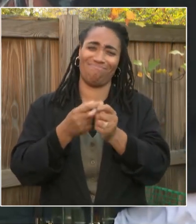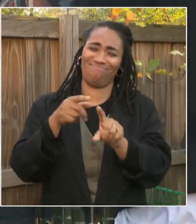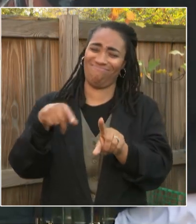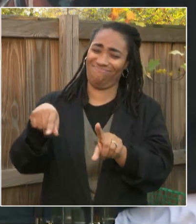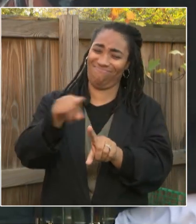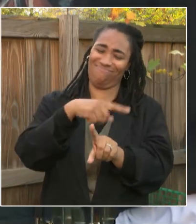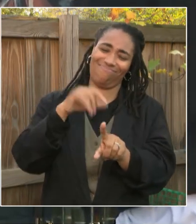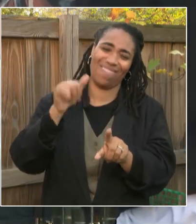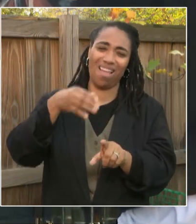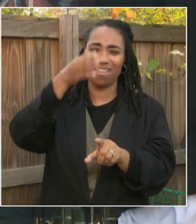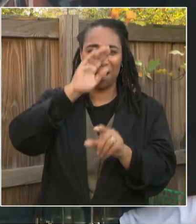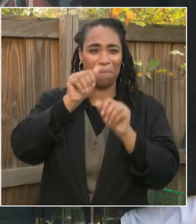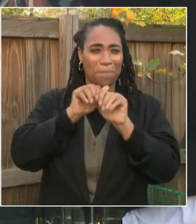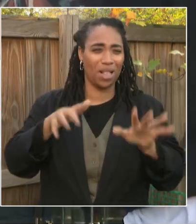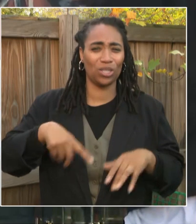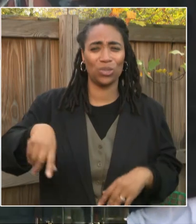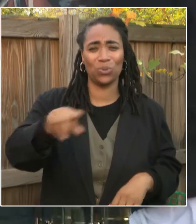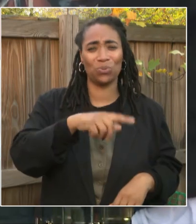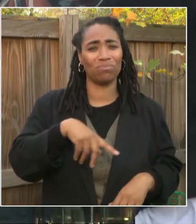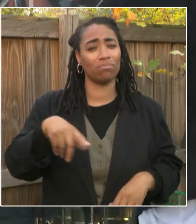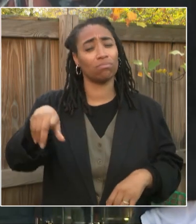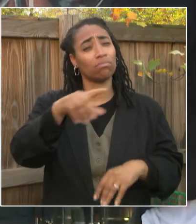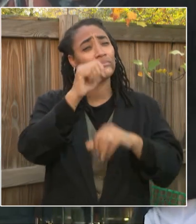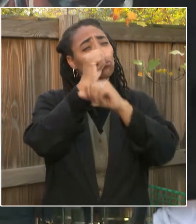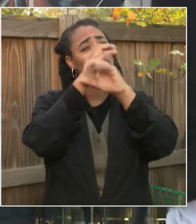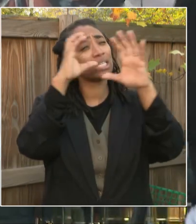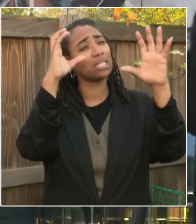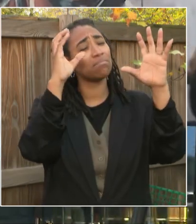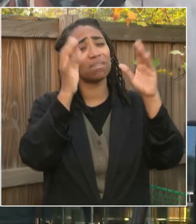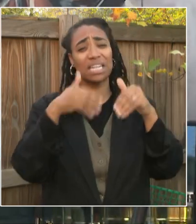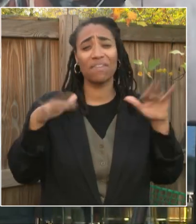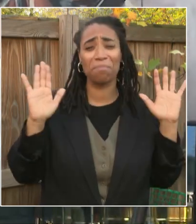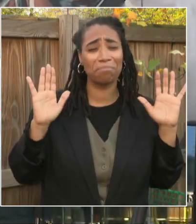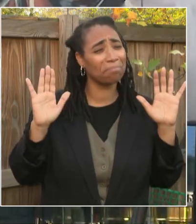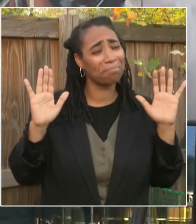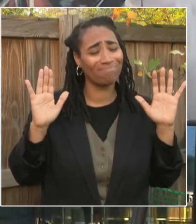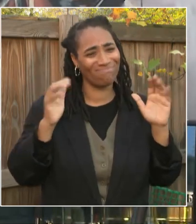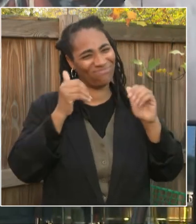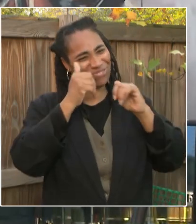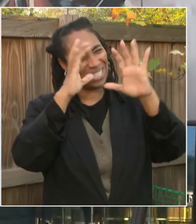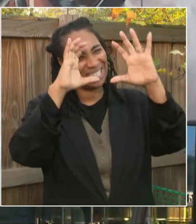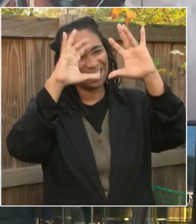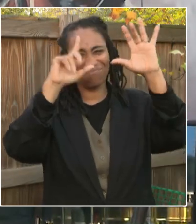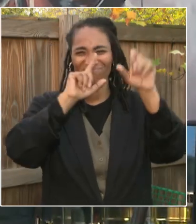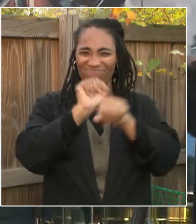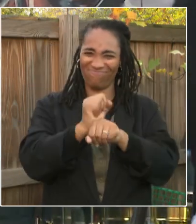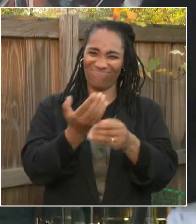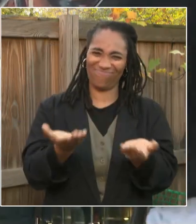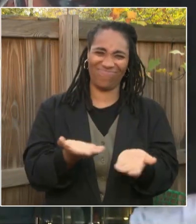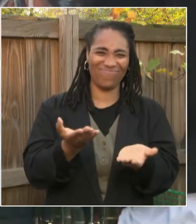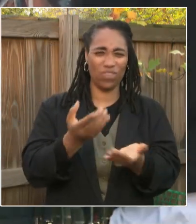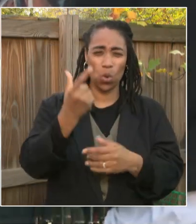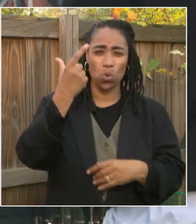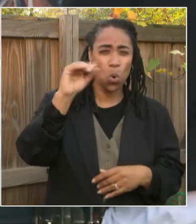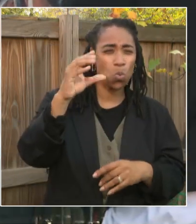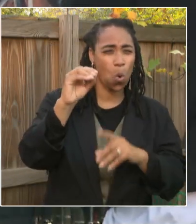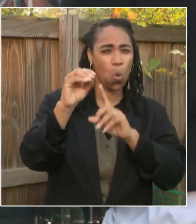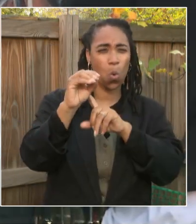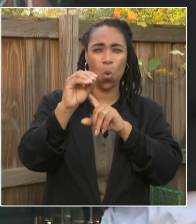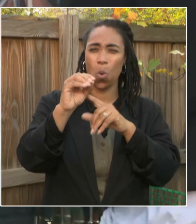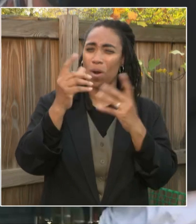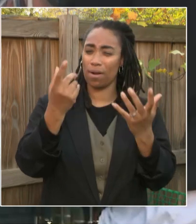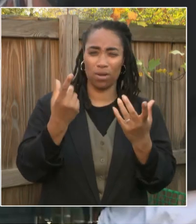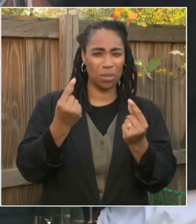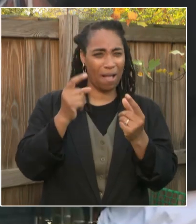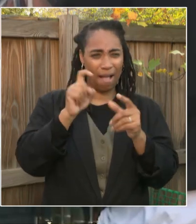our dreams. Go-Go Live at the Capitol Center was done on a dare, because somebody came into our marketplace and wanted to do a film about